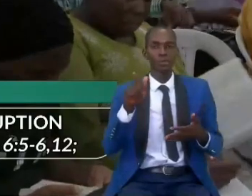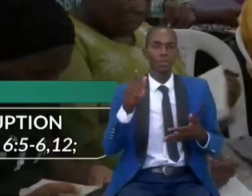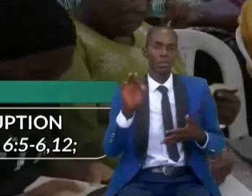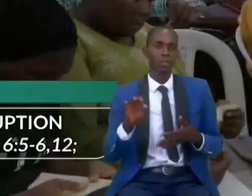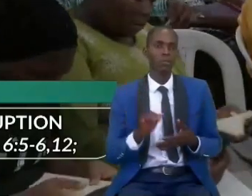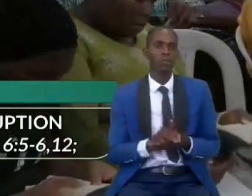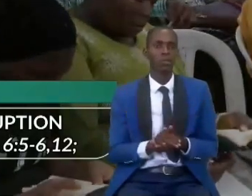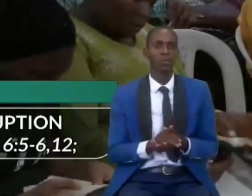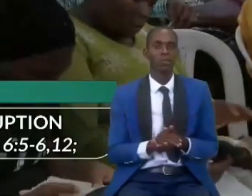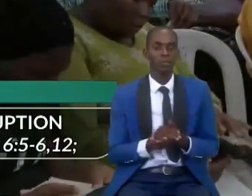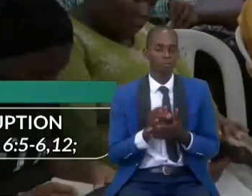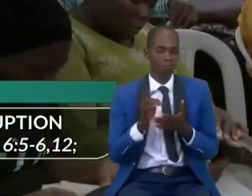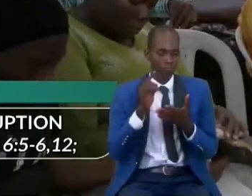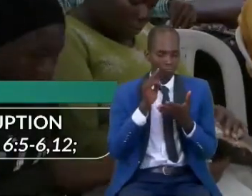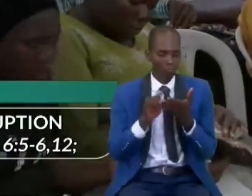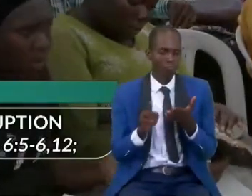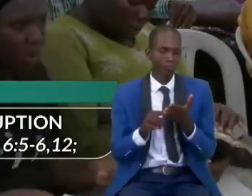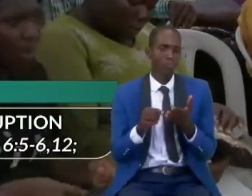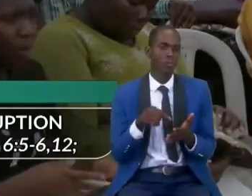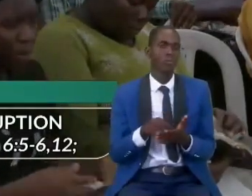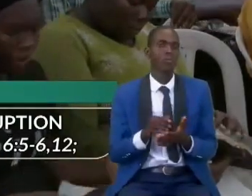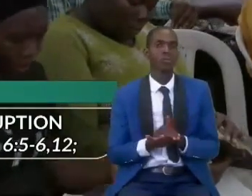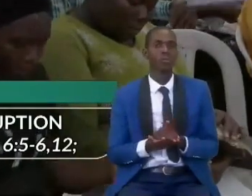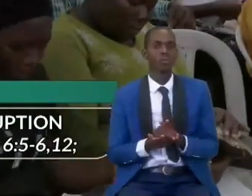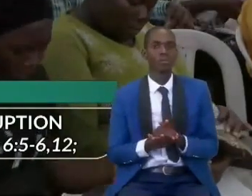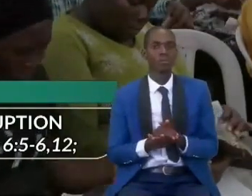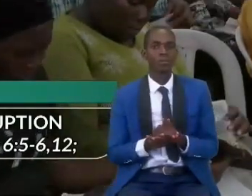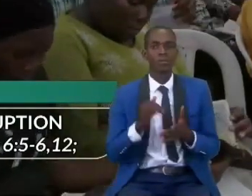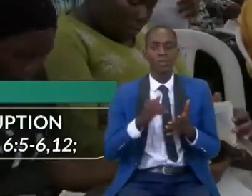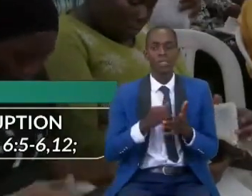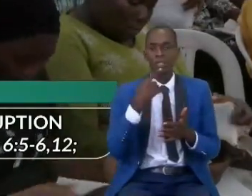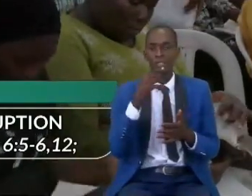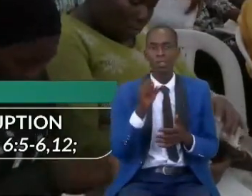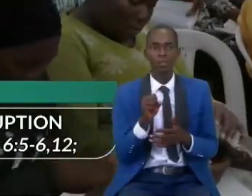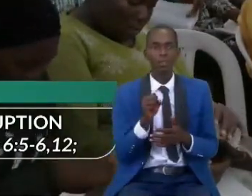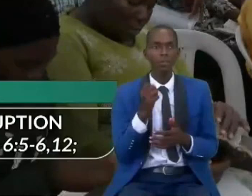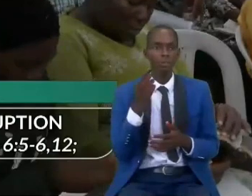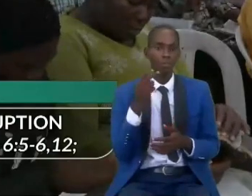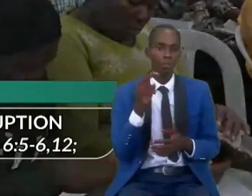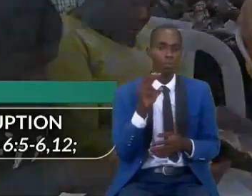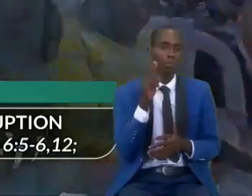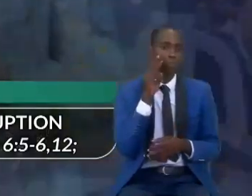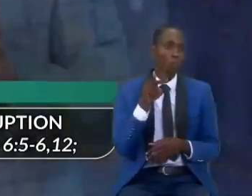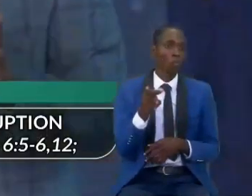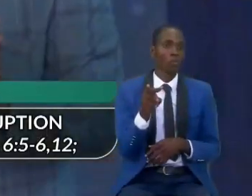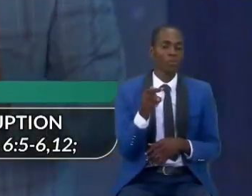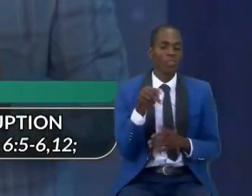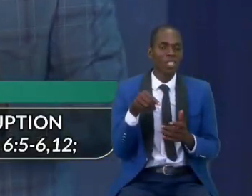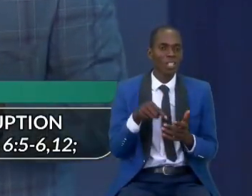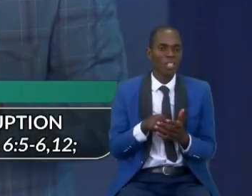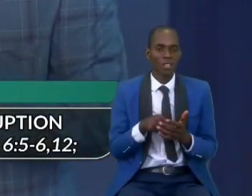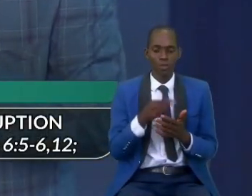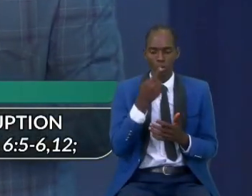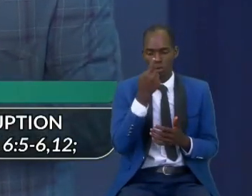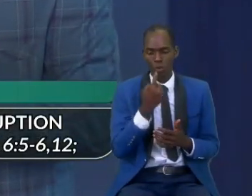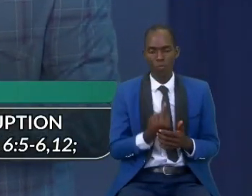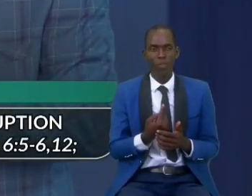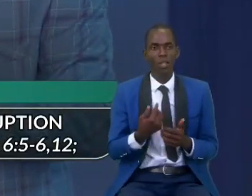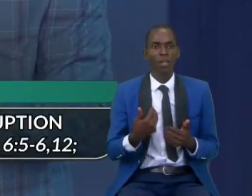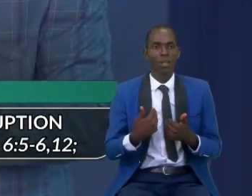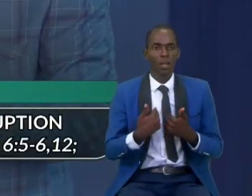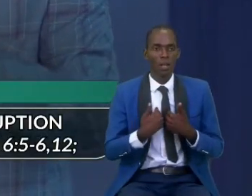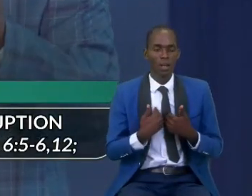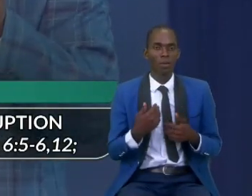says, lo, this only have I found, that God hath